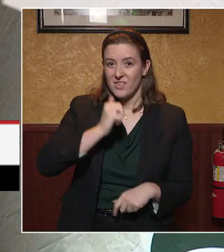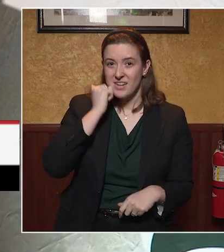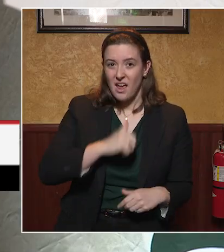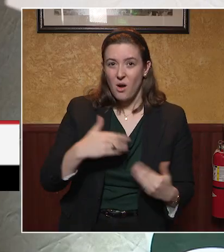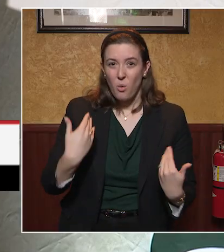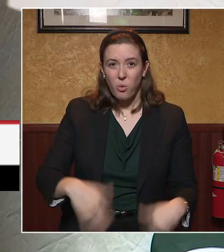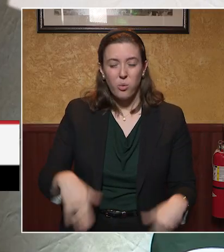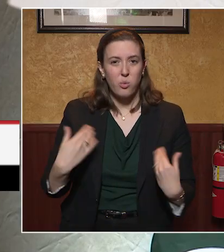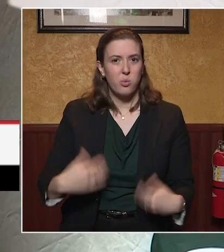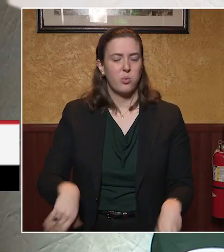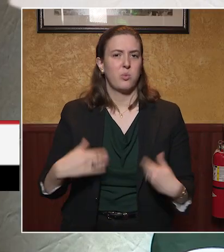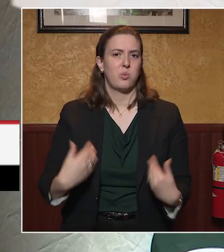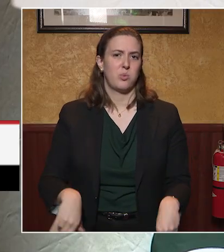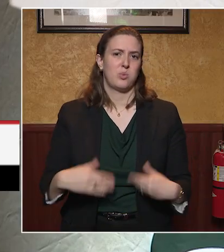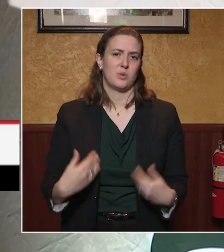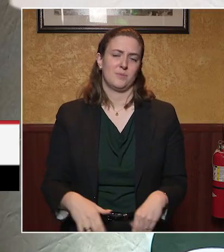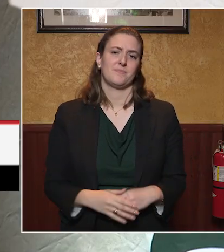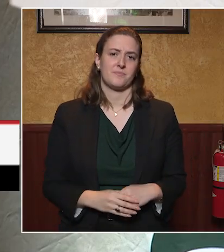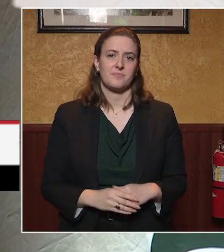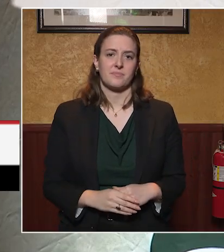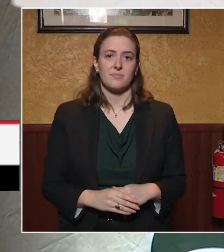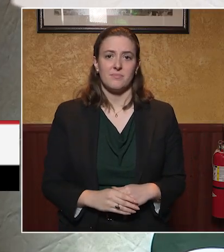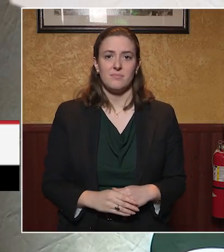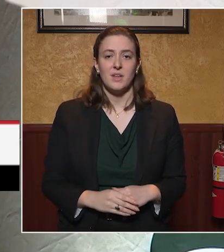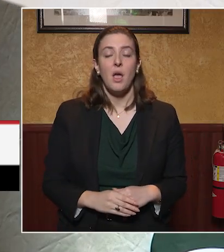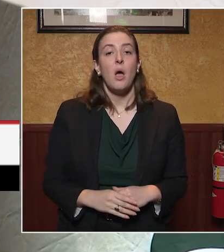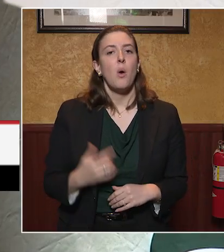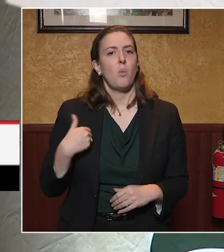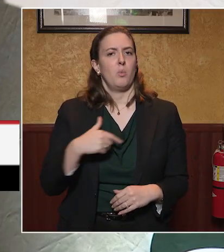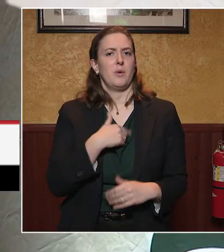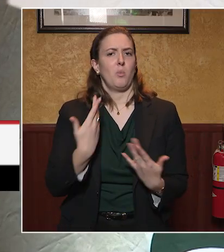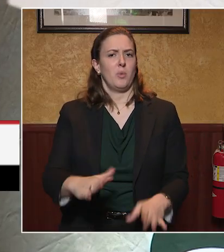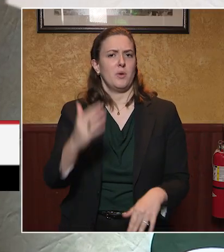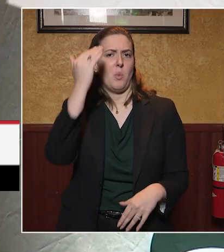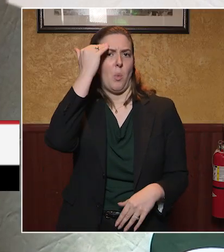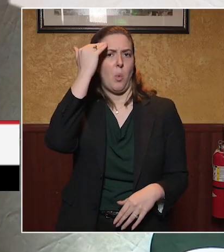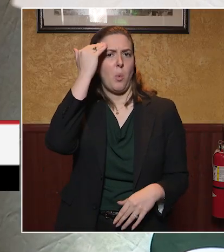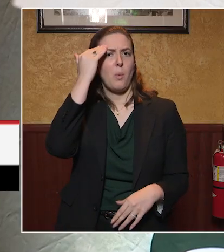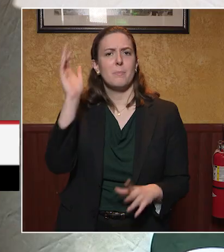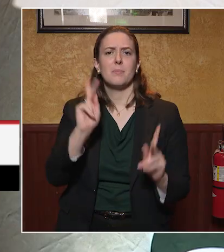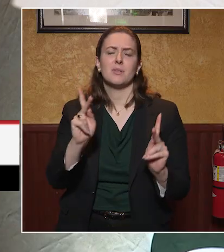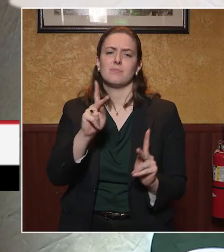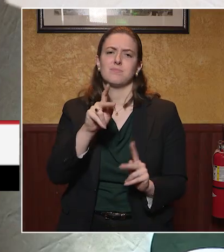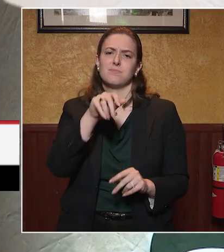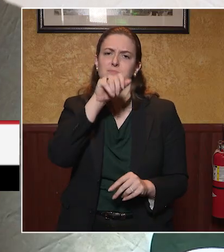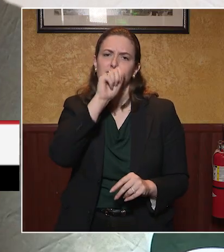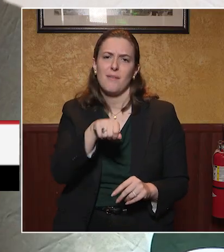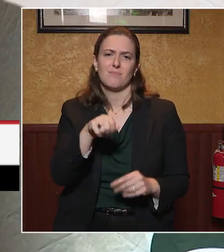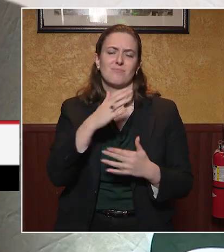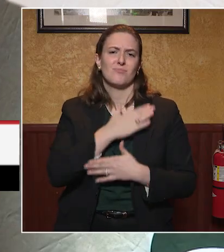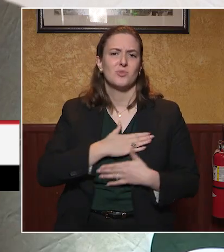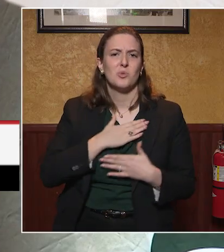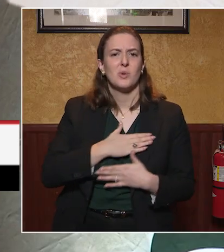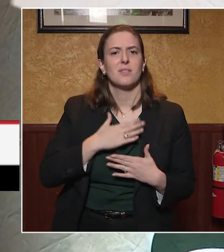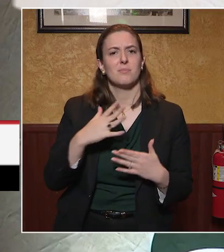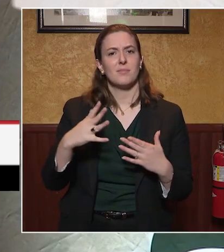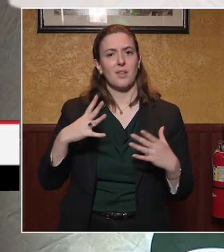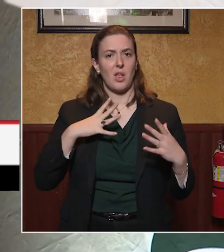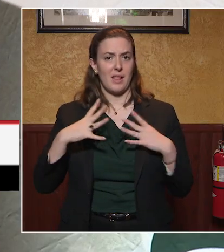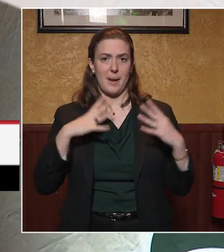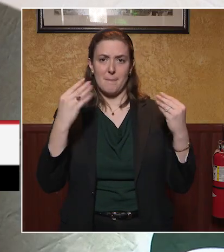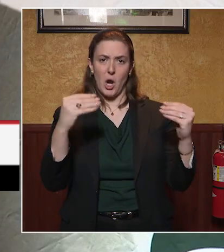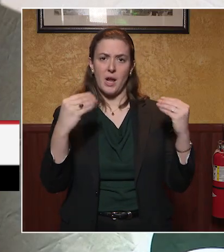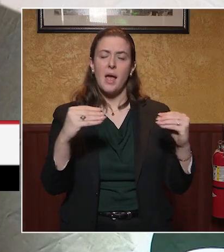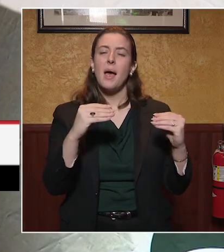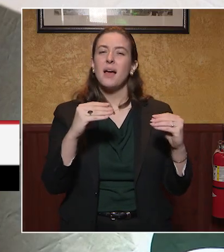that 20th year that the market was a beloved local tradition, but we also heard from our stakeholders like you that it was time for a refresh. And so